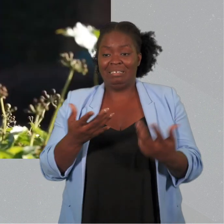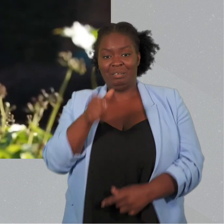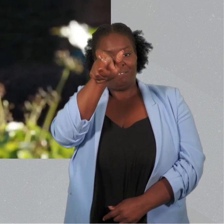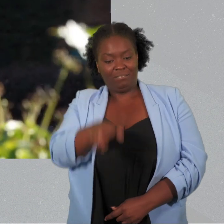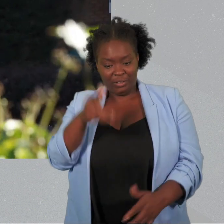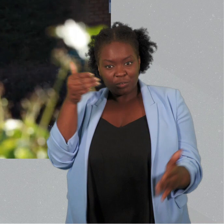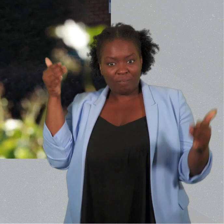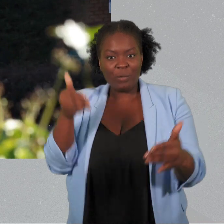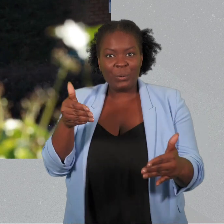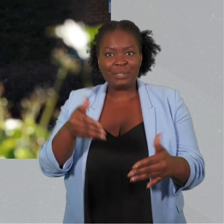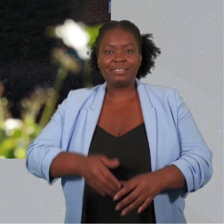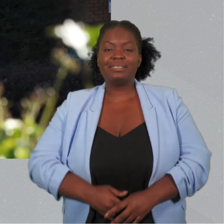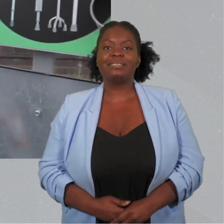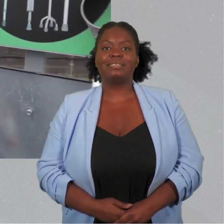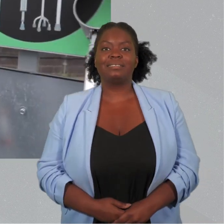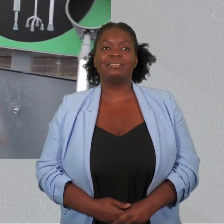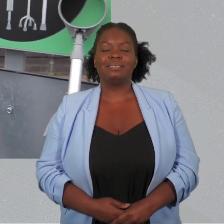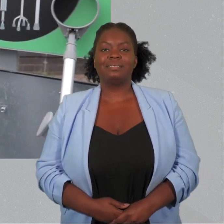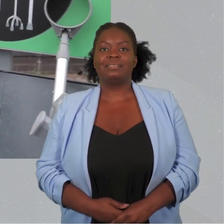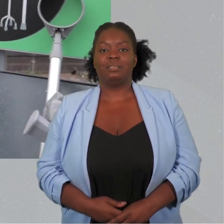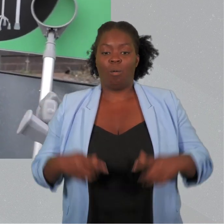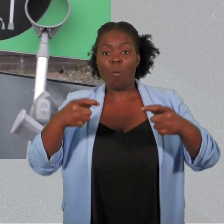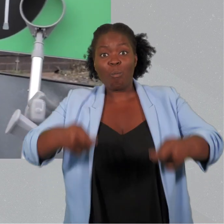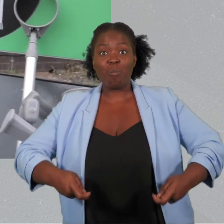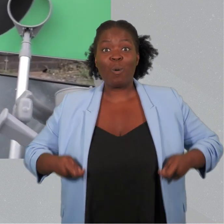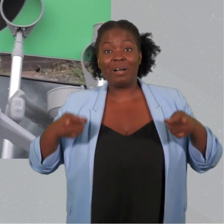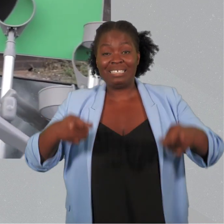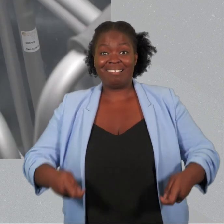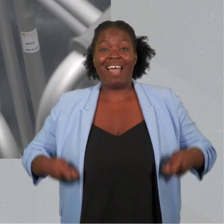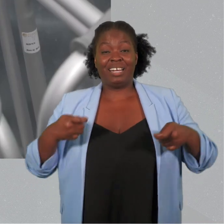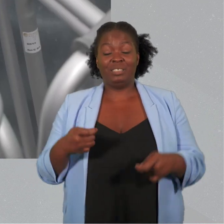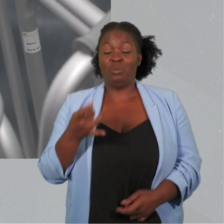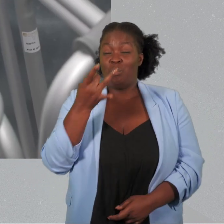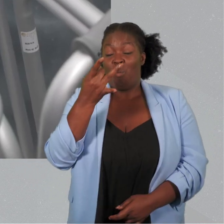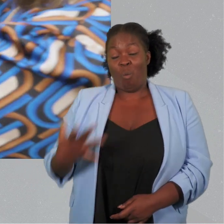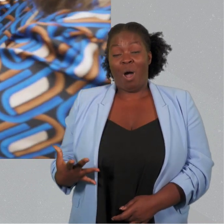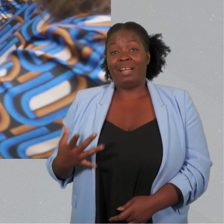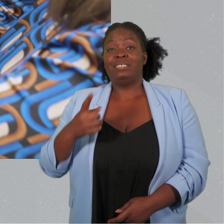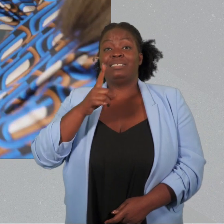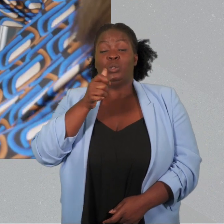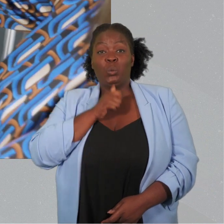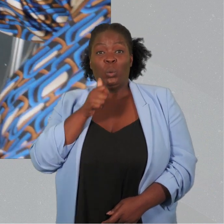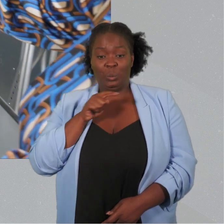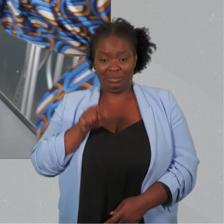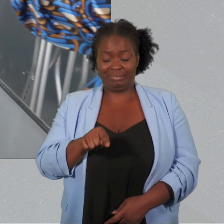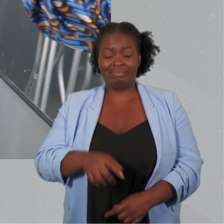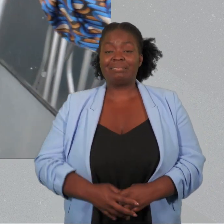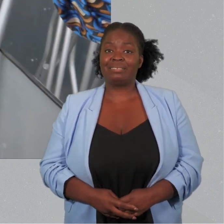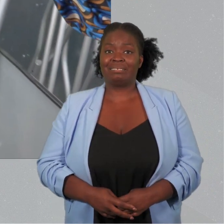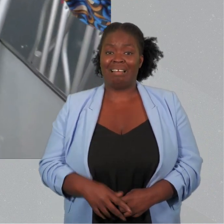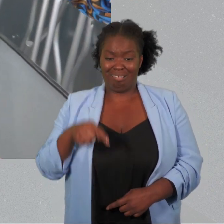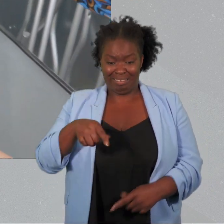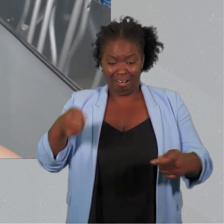-centric. Working aids is traditionally a single-use item. You know, for this kind of items to be